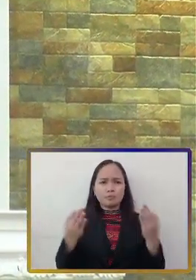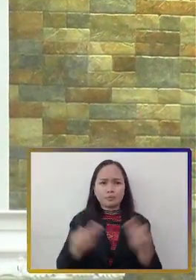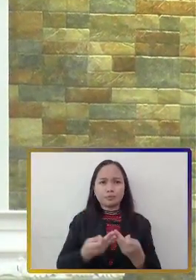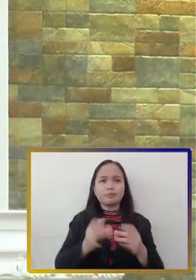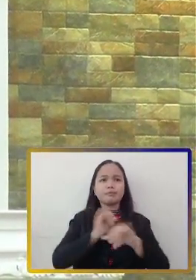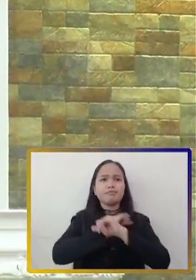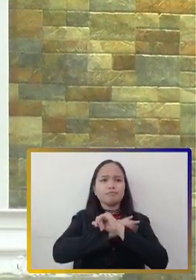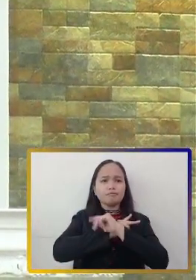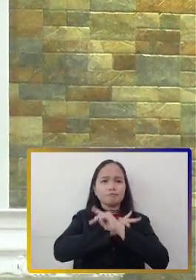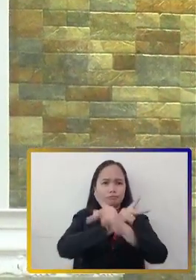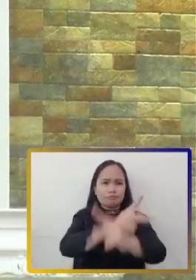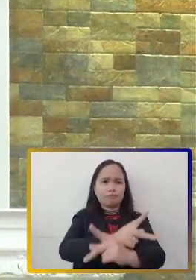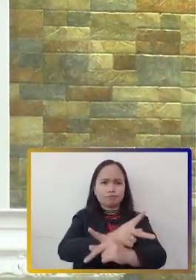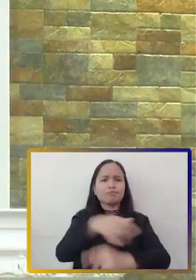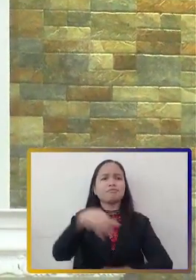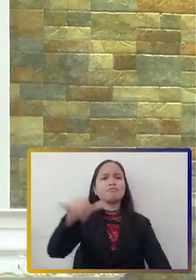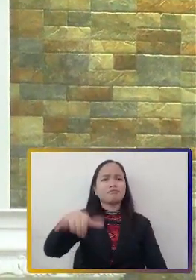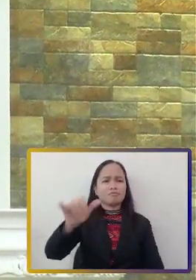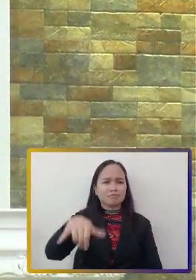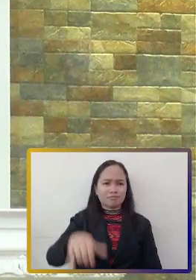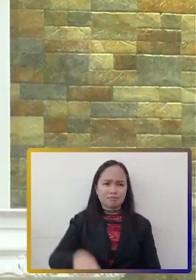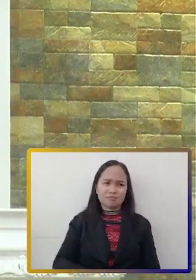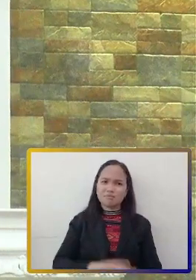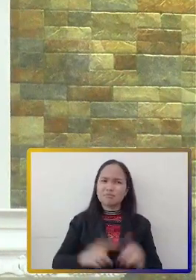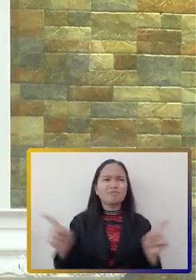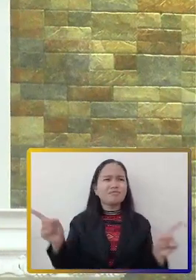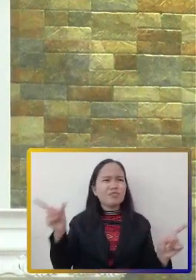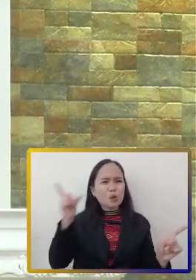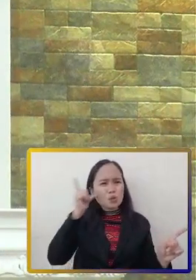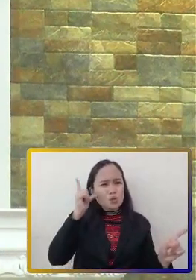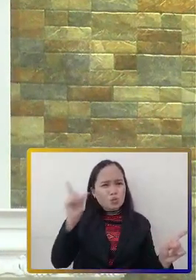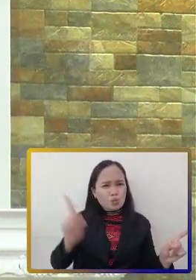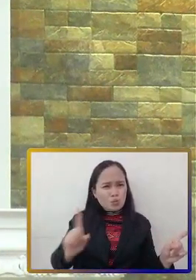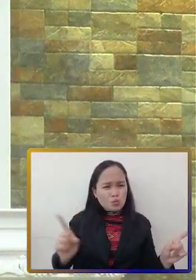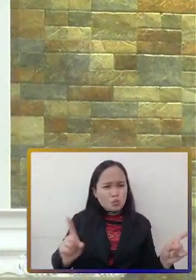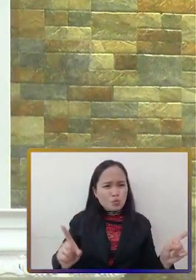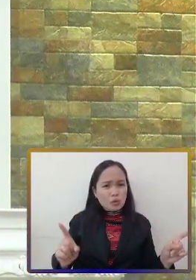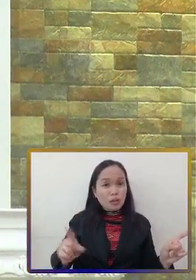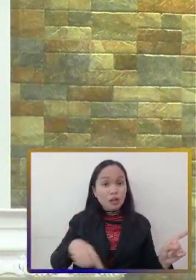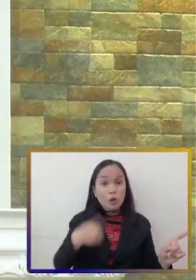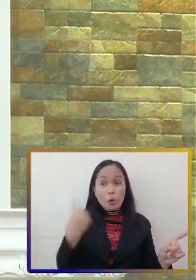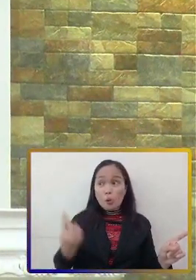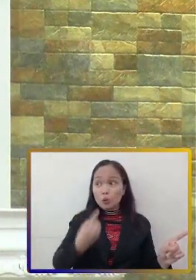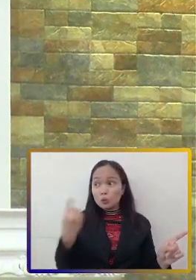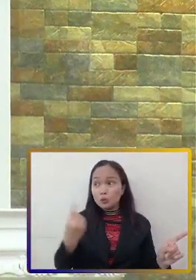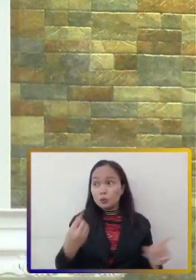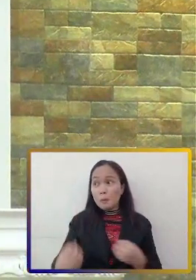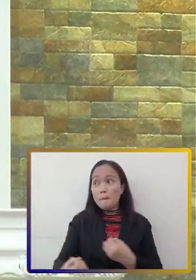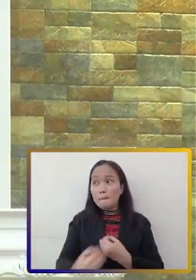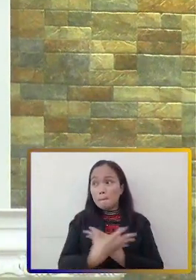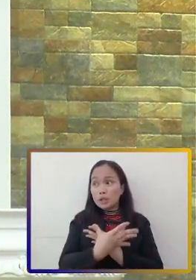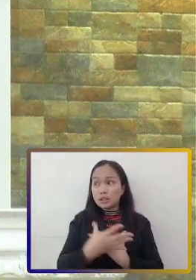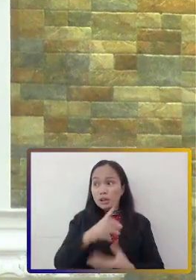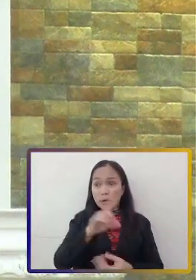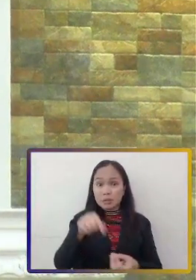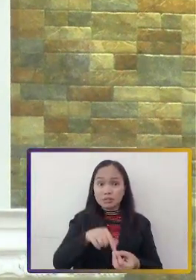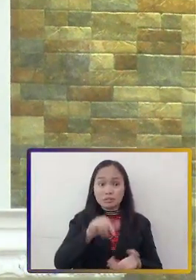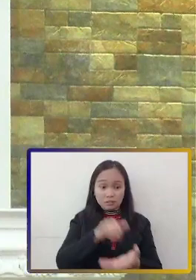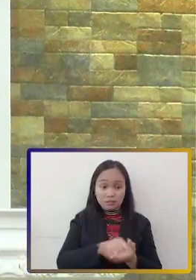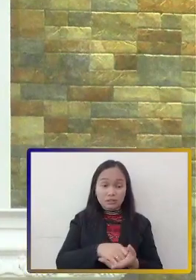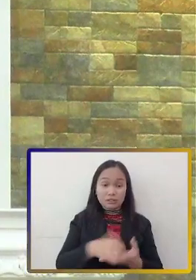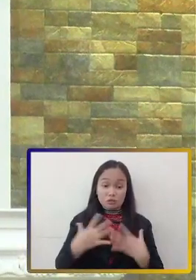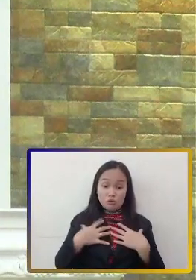Yeah. See that? But listen, the only fear for that stronghold is when the